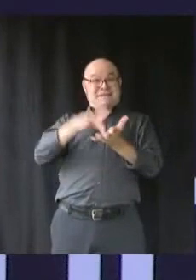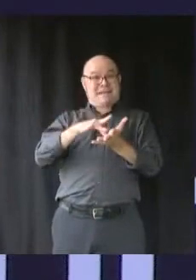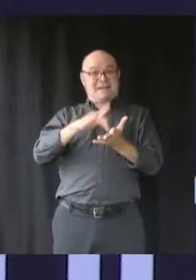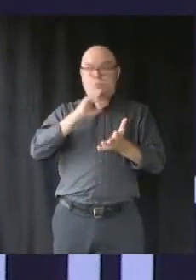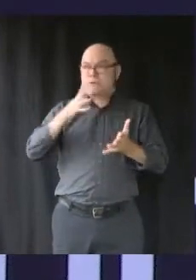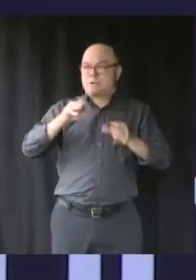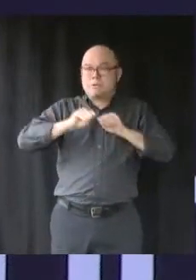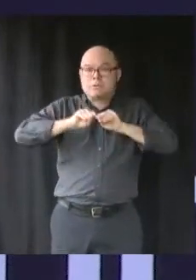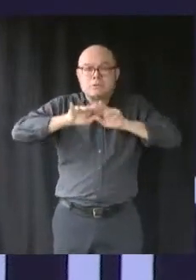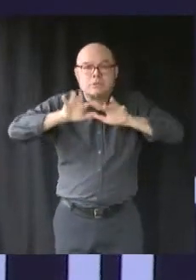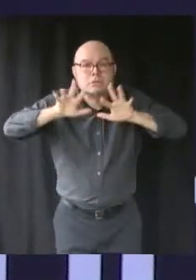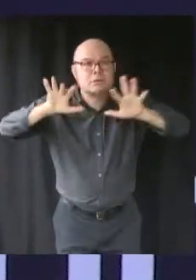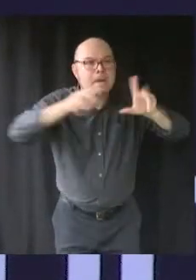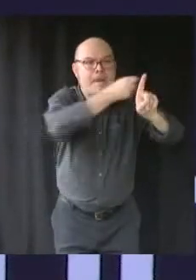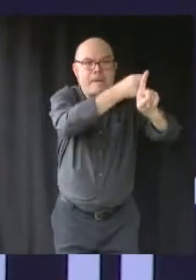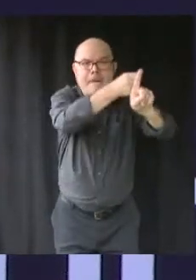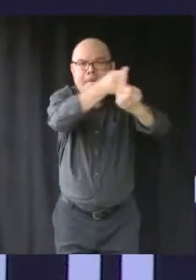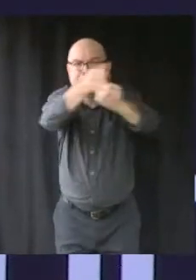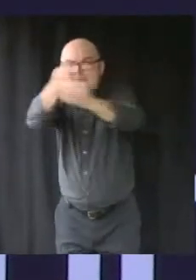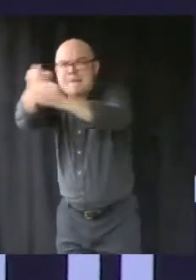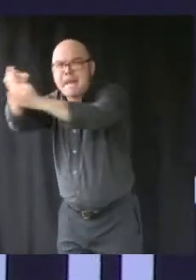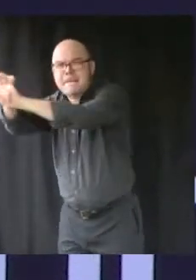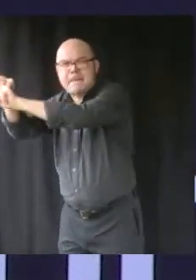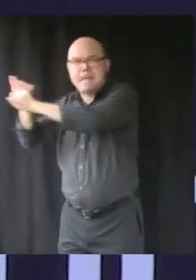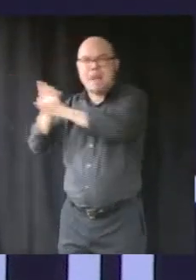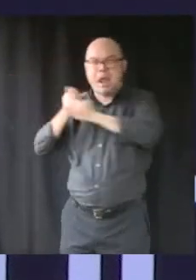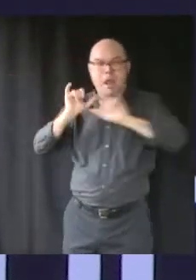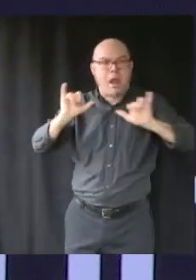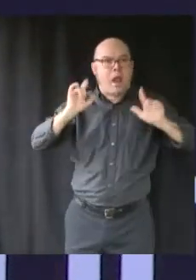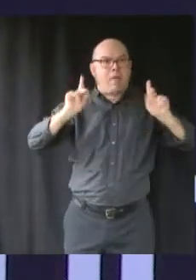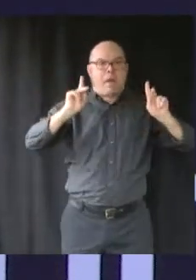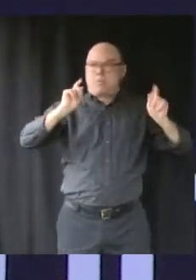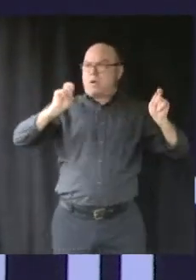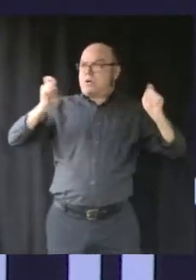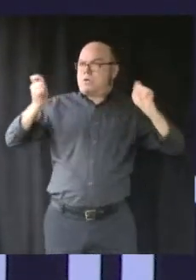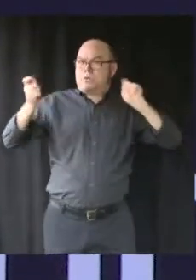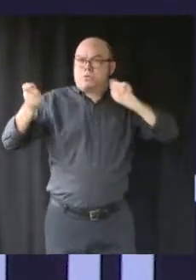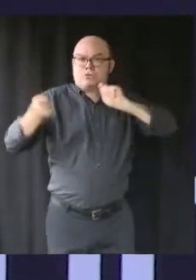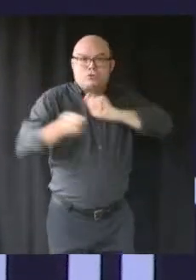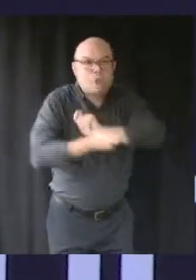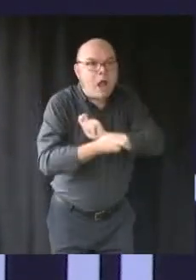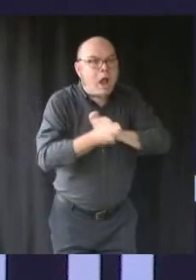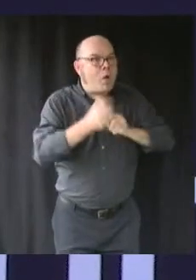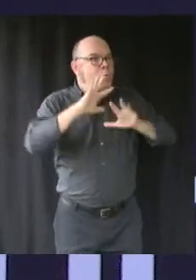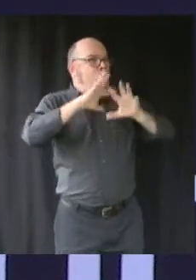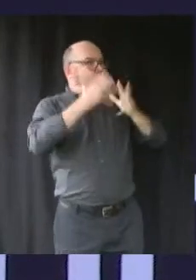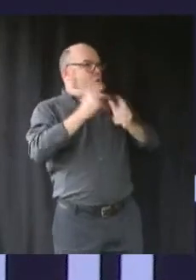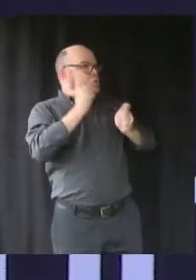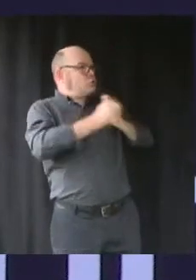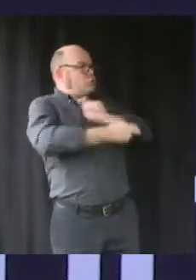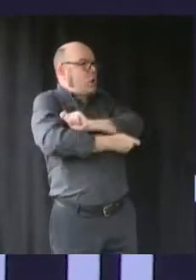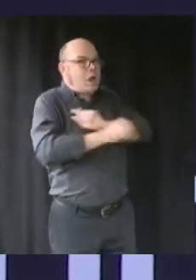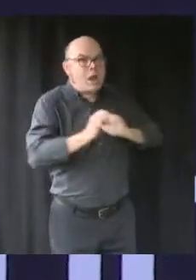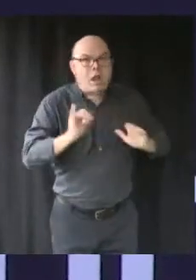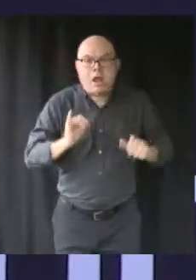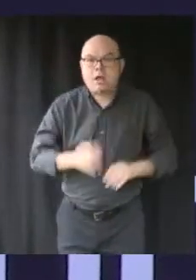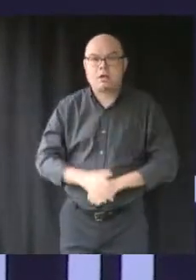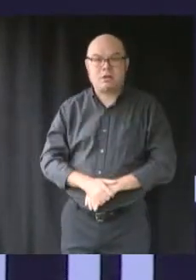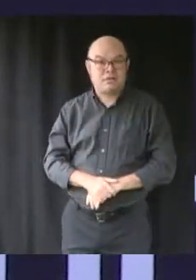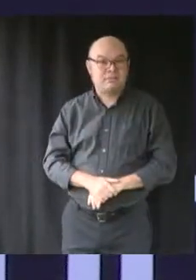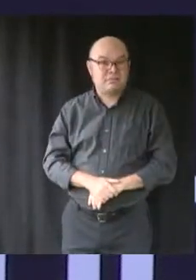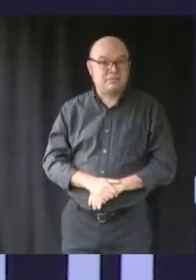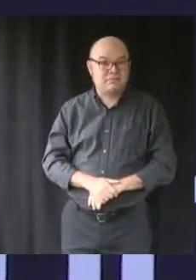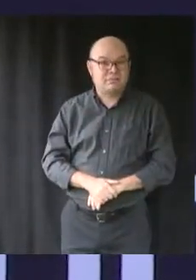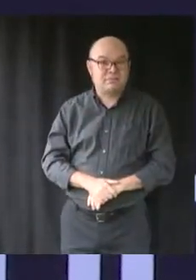be the change that we need in the world today. And with that, please join me in